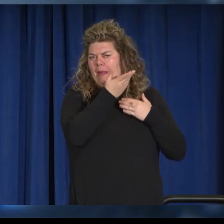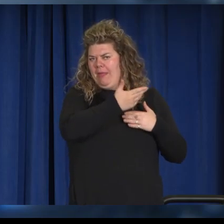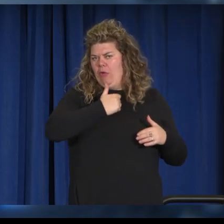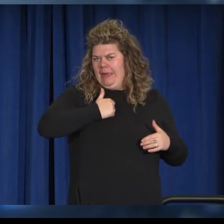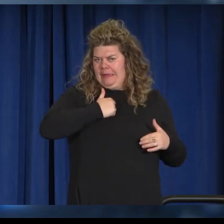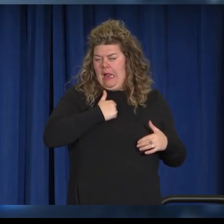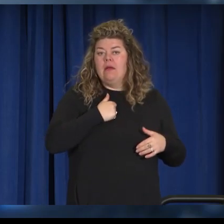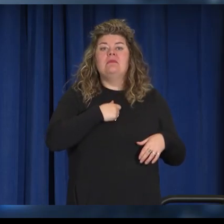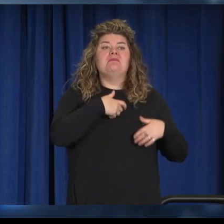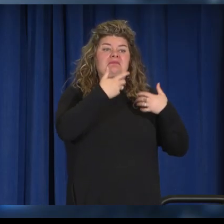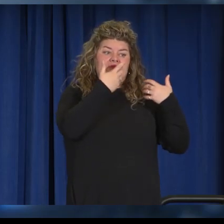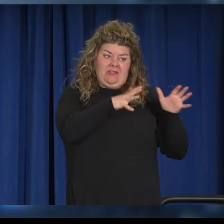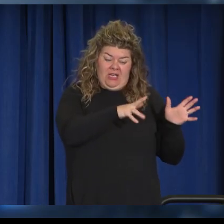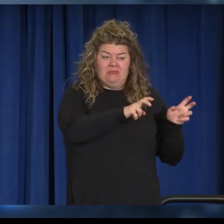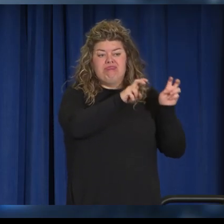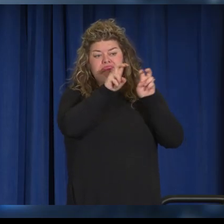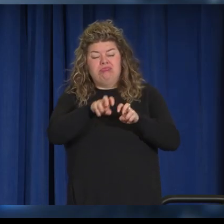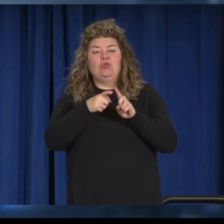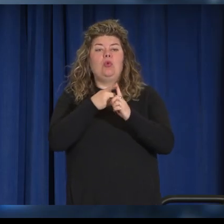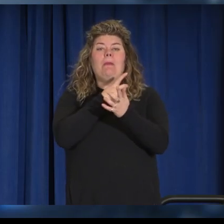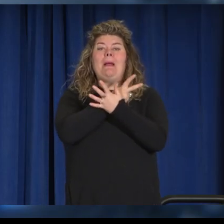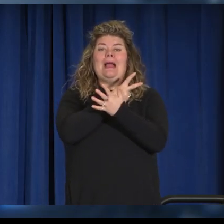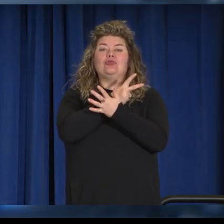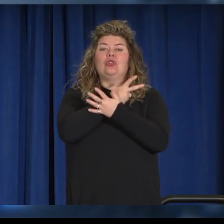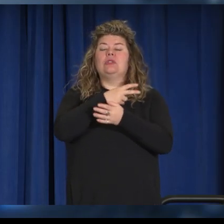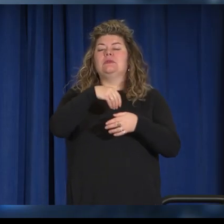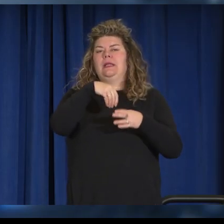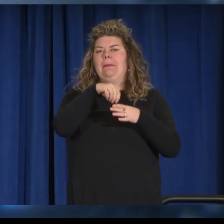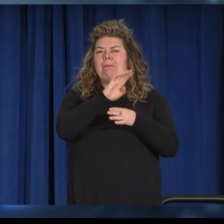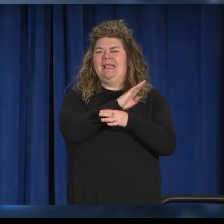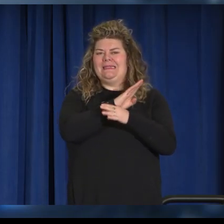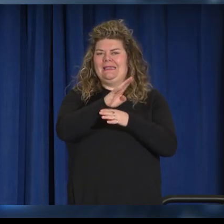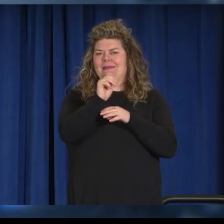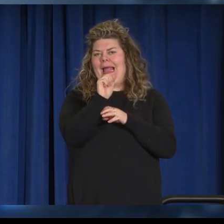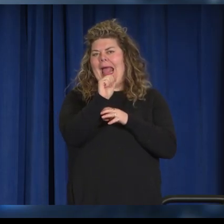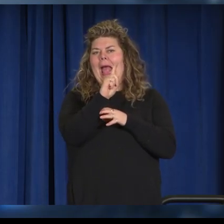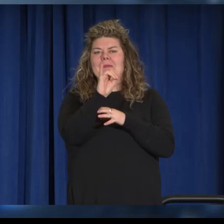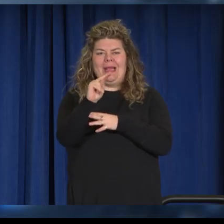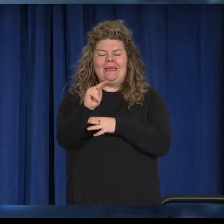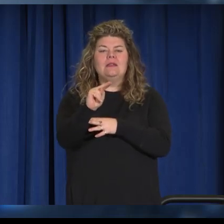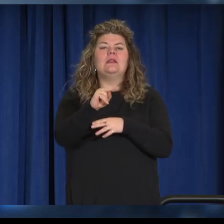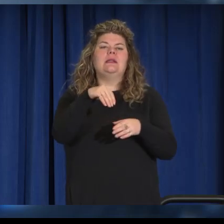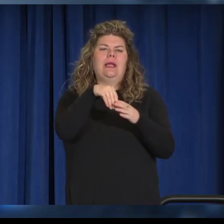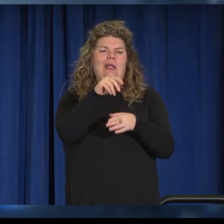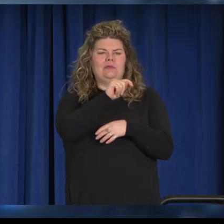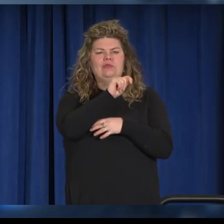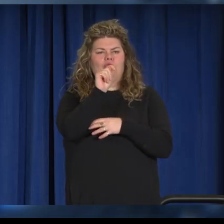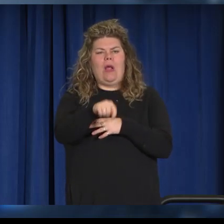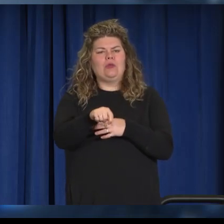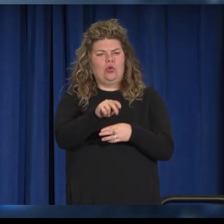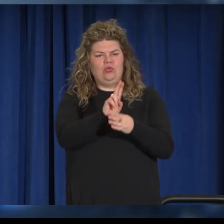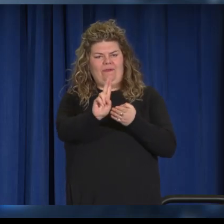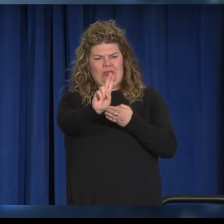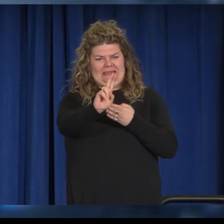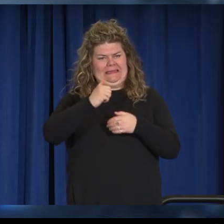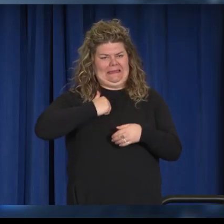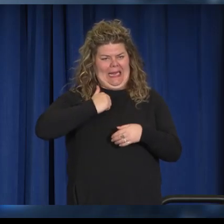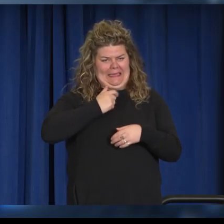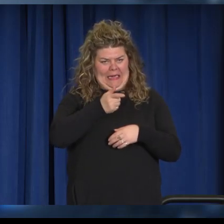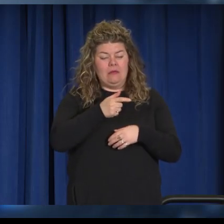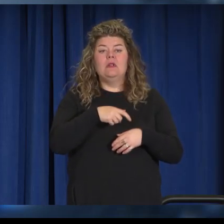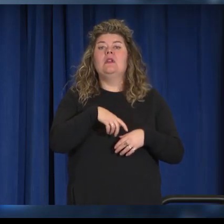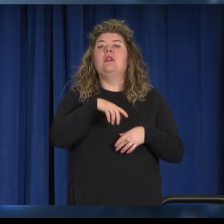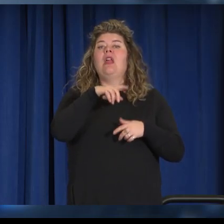a master's in business administration at the Toronto Metropolitan University in Toronto, and that included